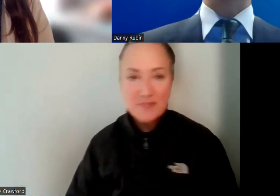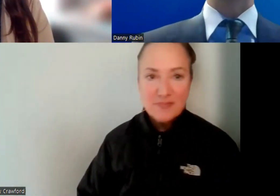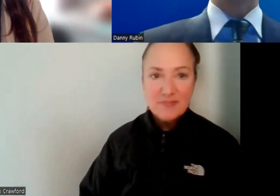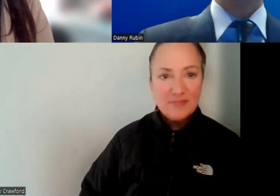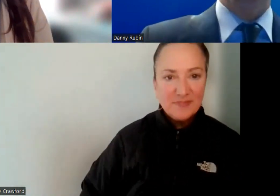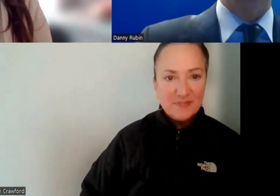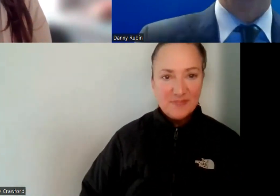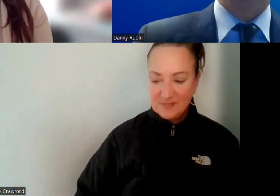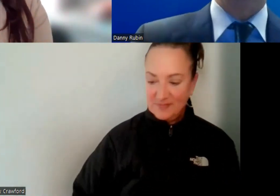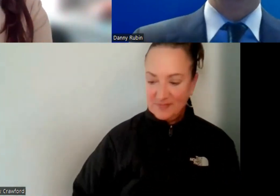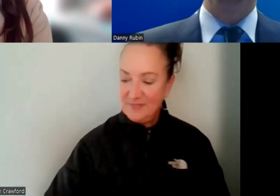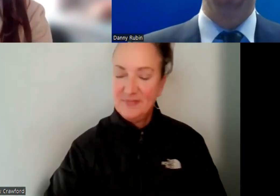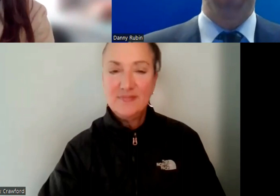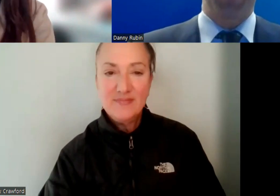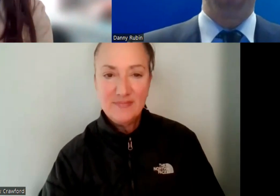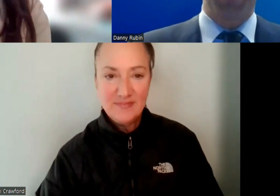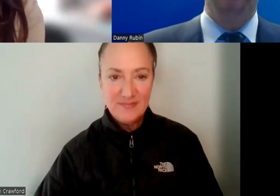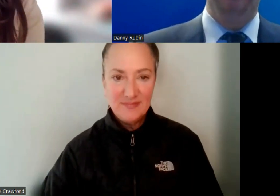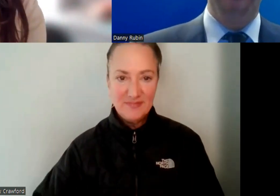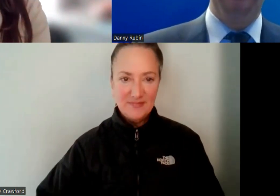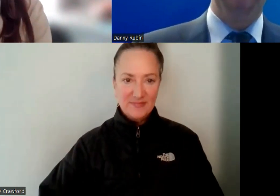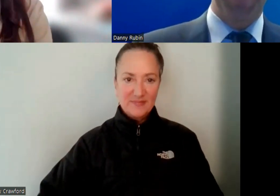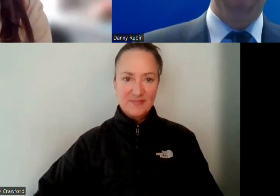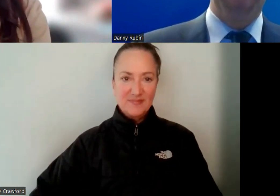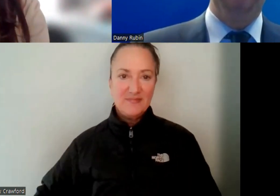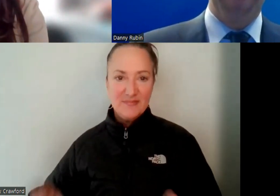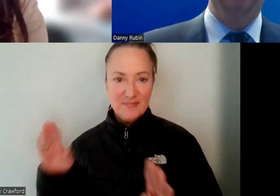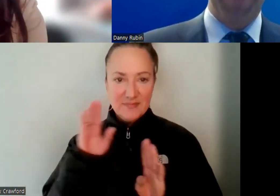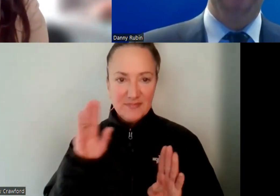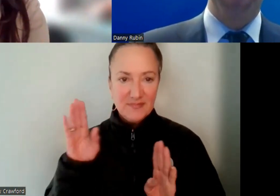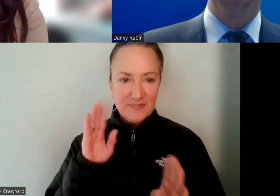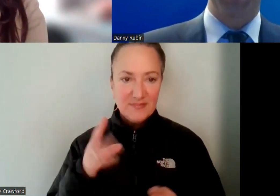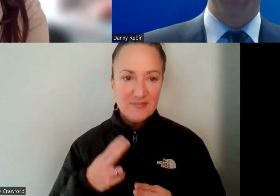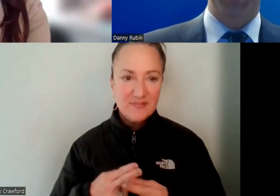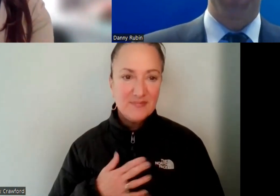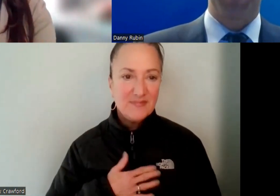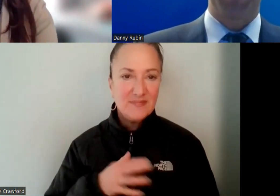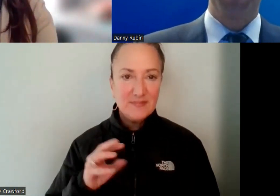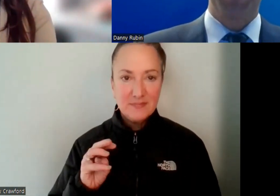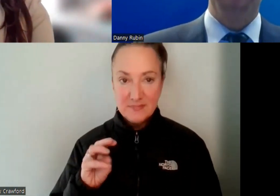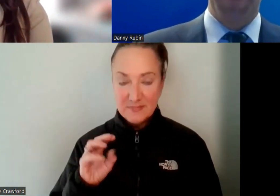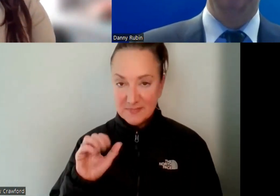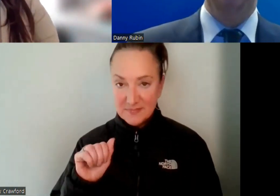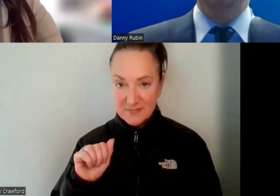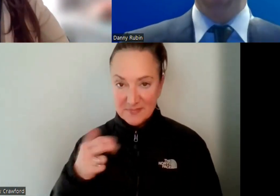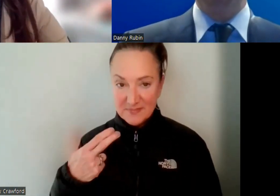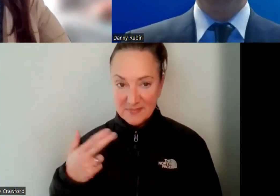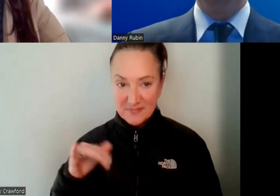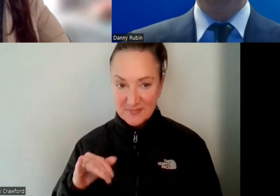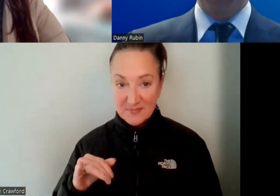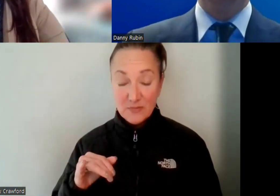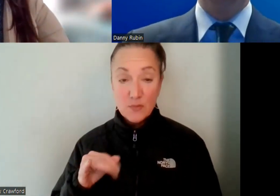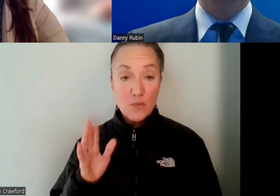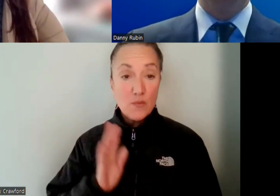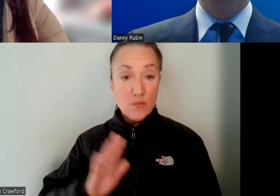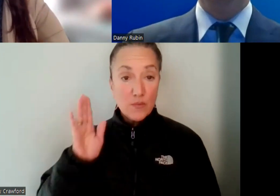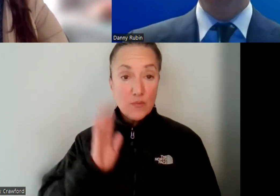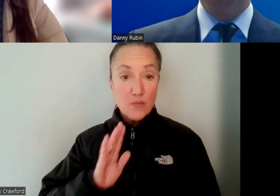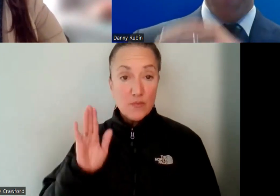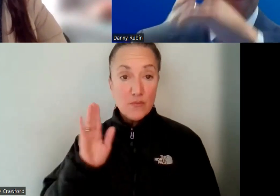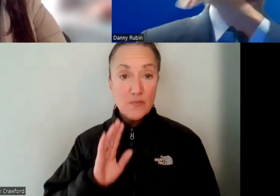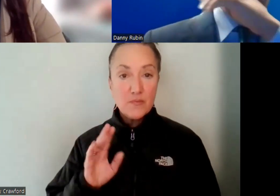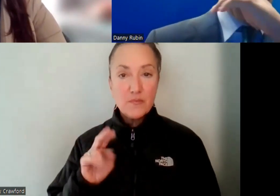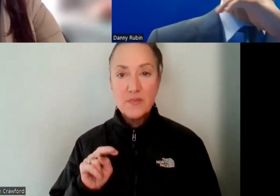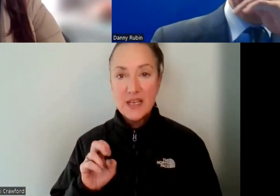week. Go ahead. Hi everyone, my name is Maahi. So I was originally born in